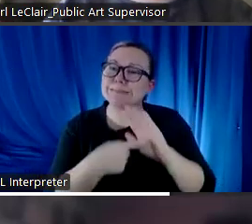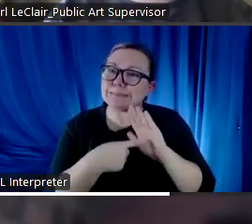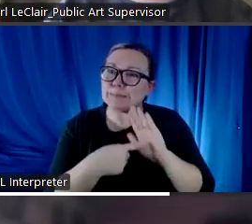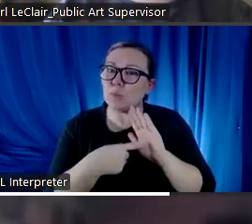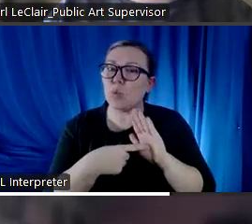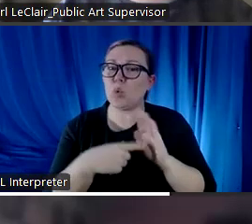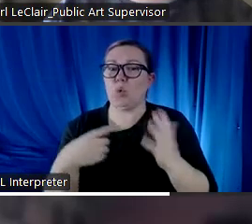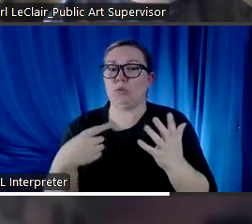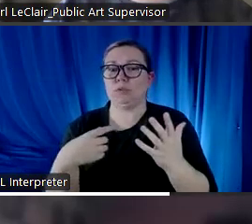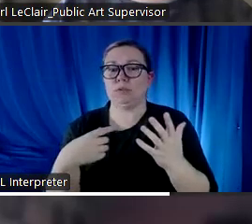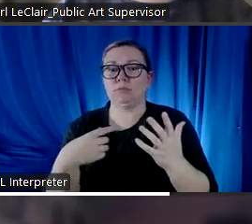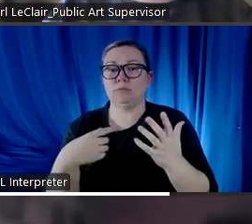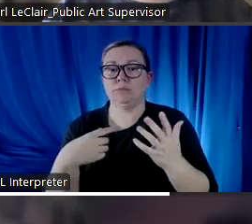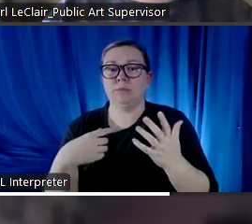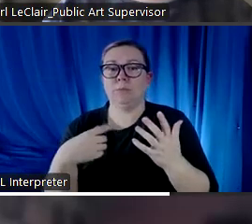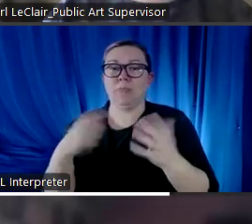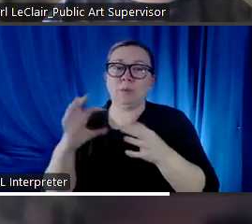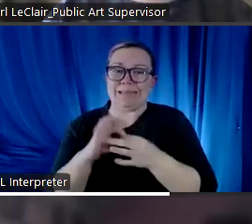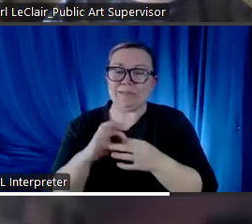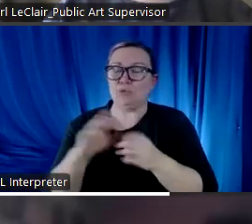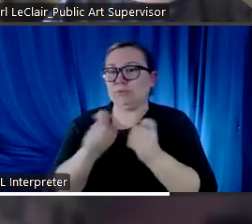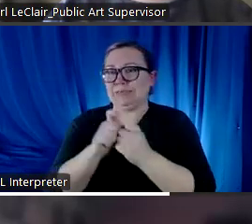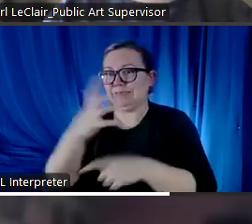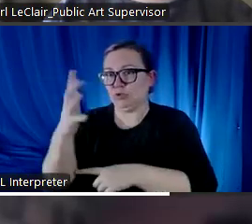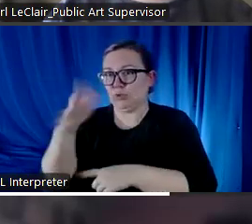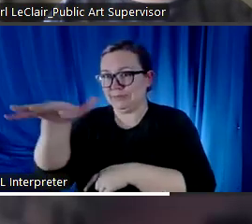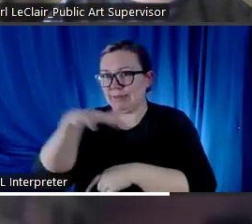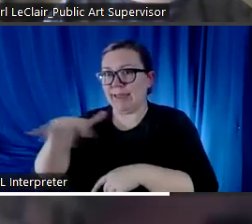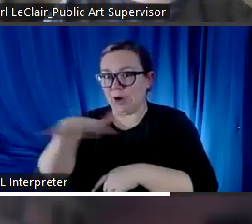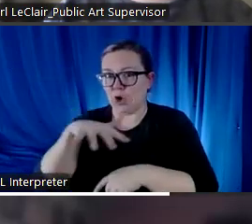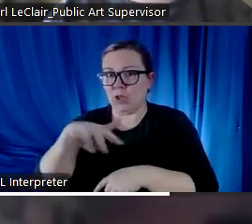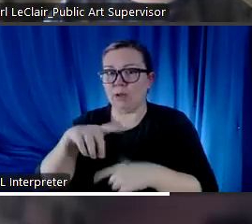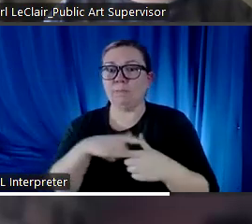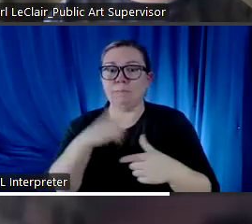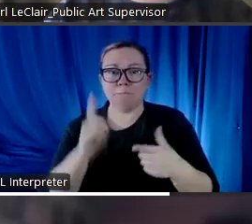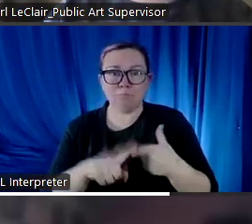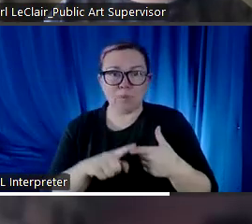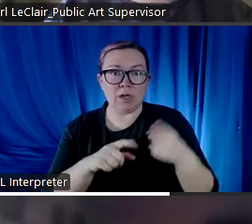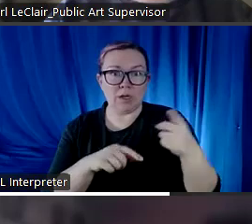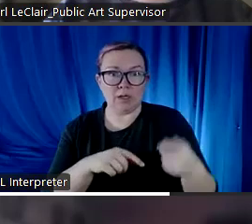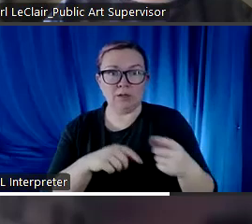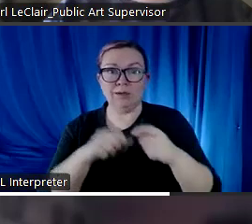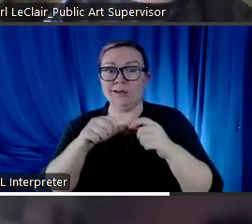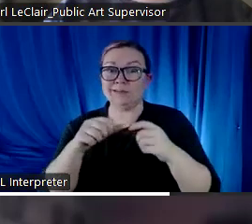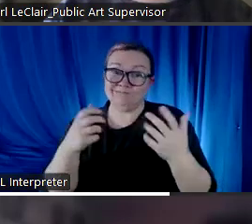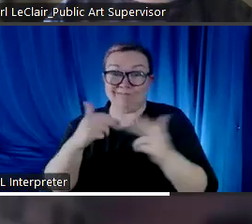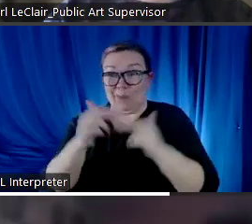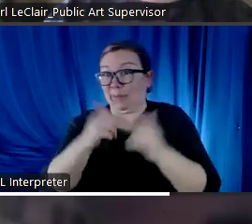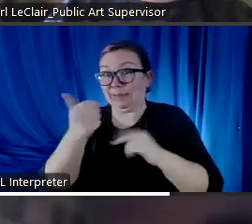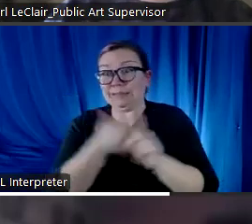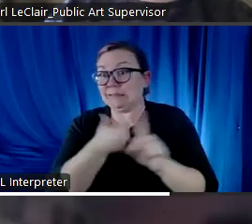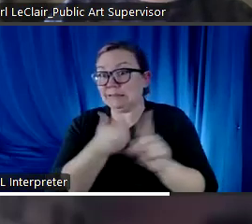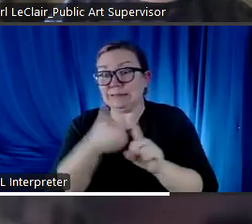related to the trees in the area. And then the design and architecture of the library itself